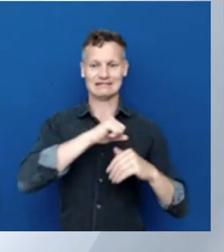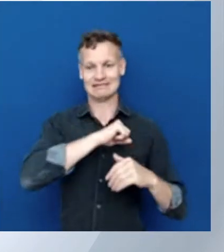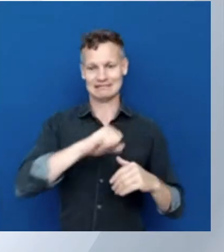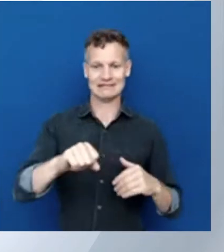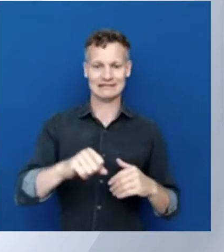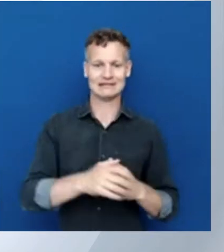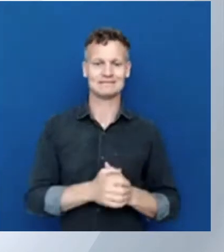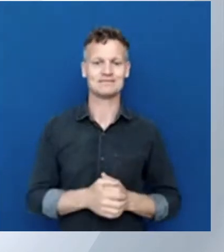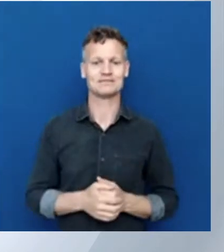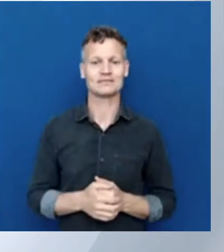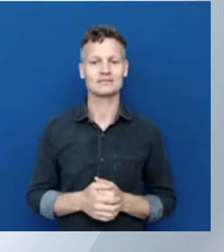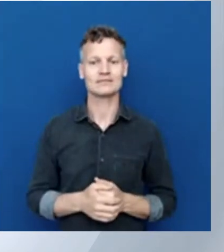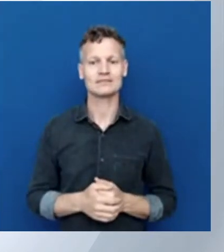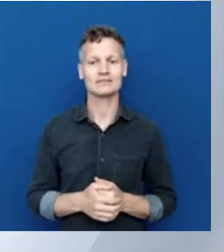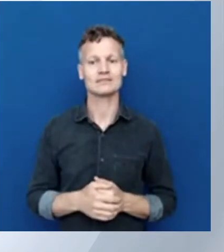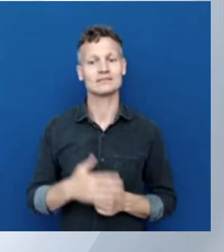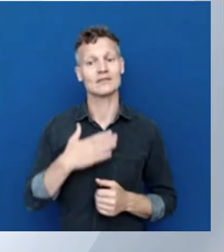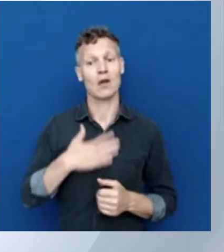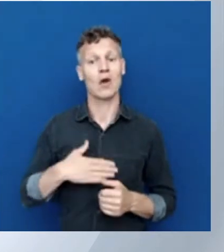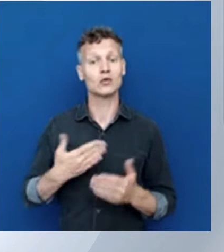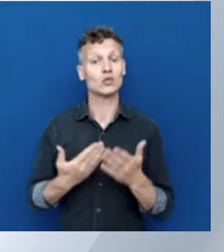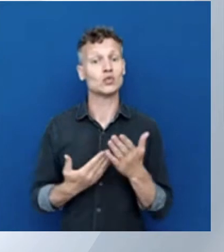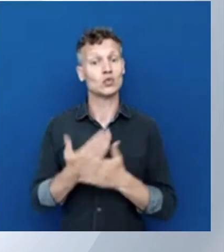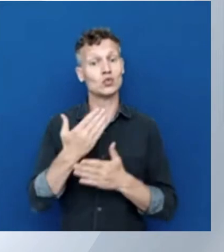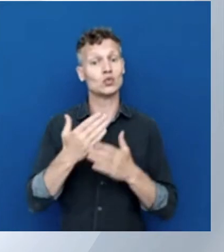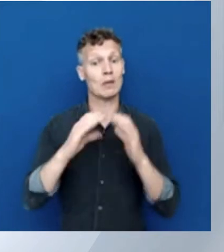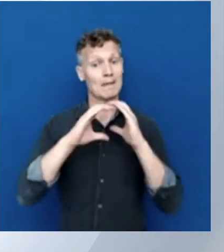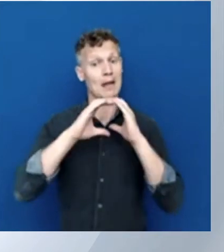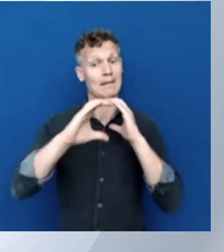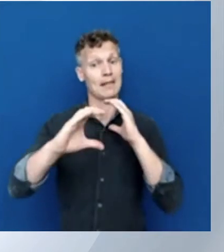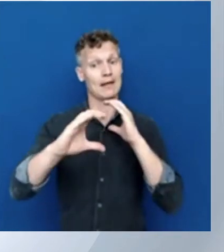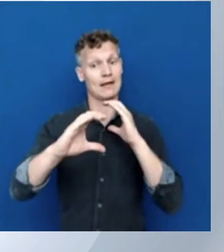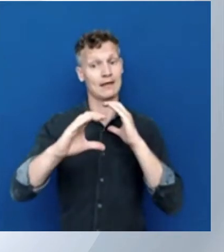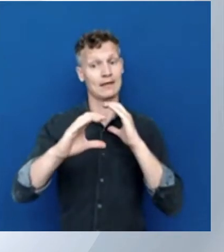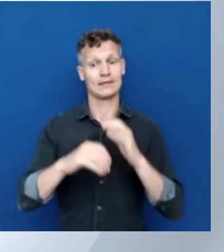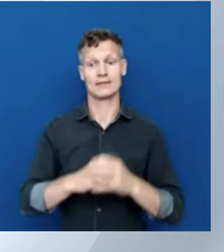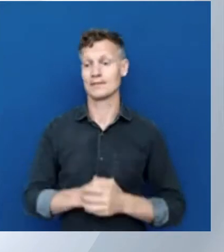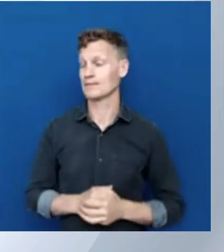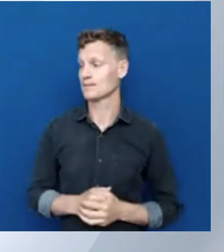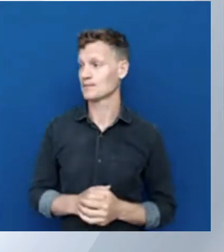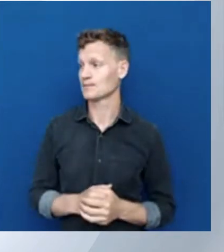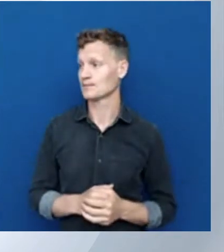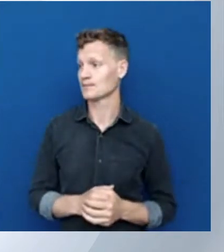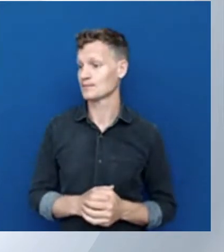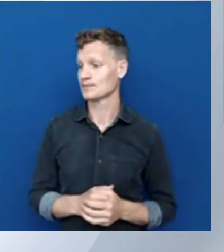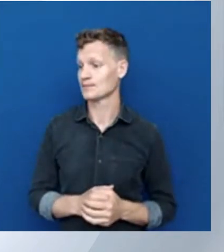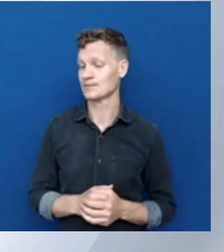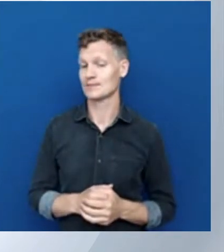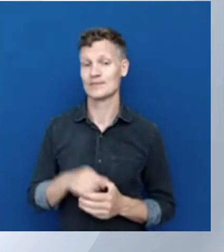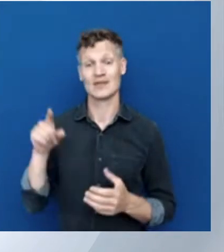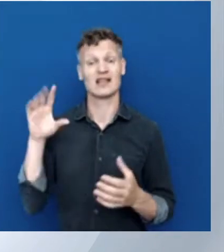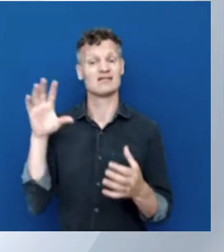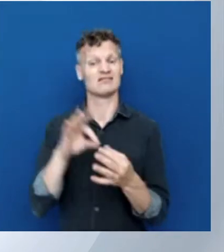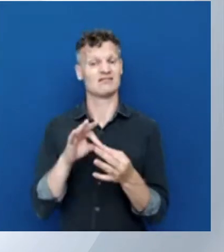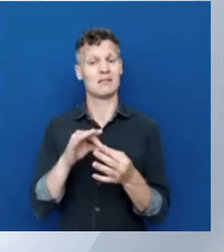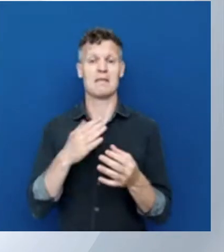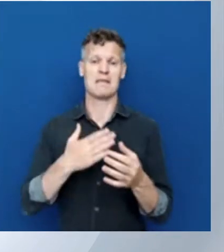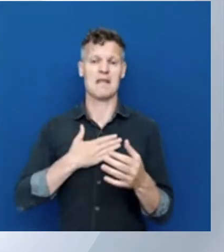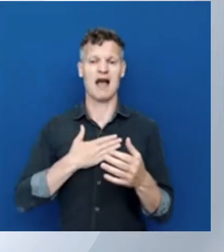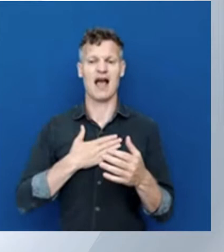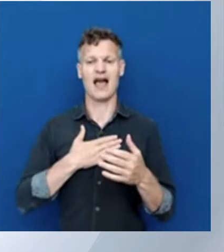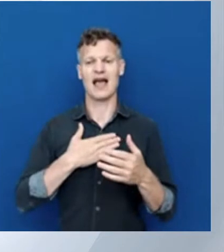my pipeline there for my build. I'm going to go create pipeline.